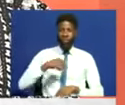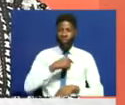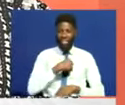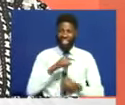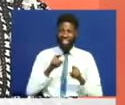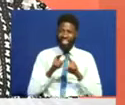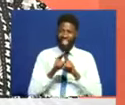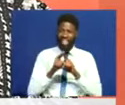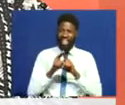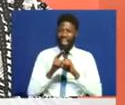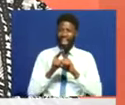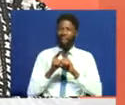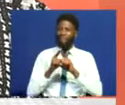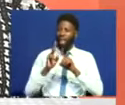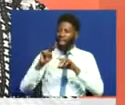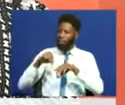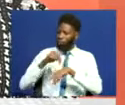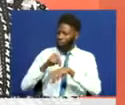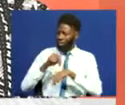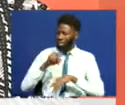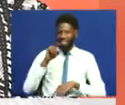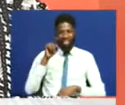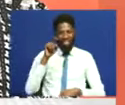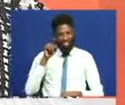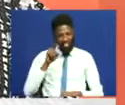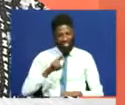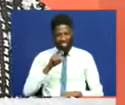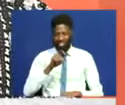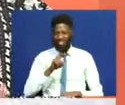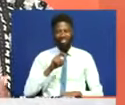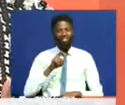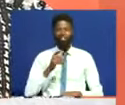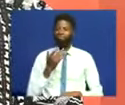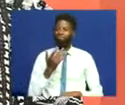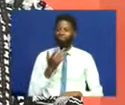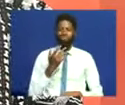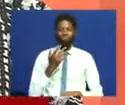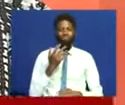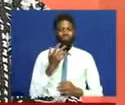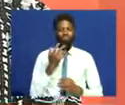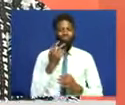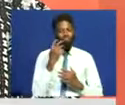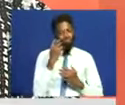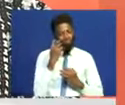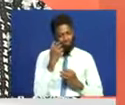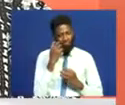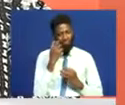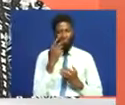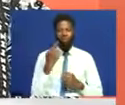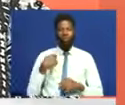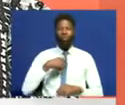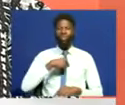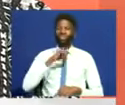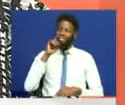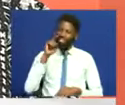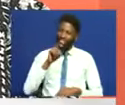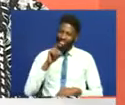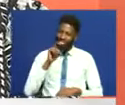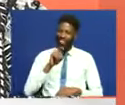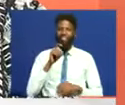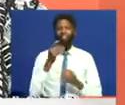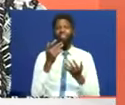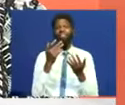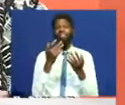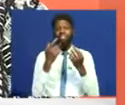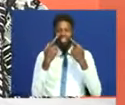grieving. We should be putting our flags at half-mast and speaking into where have we failed as a country,